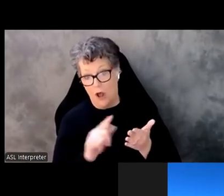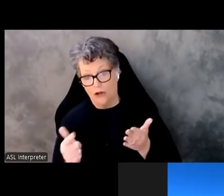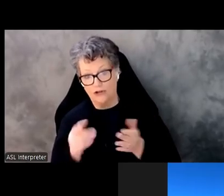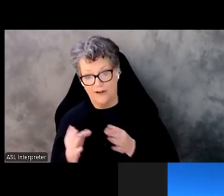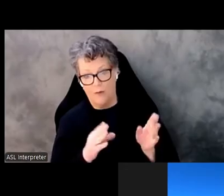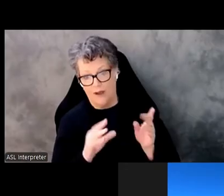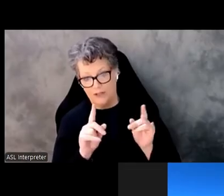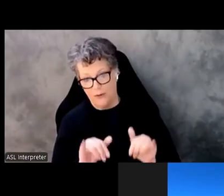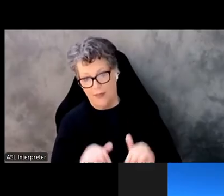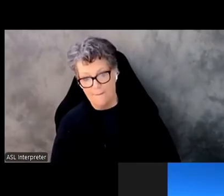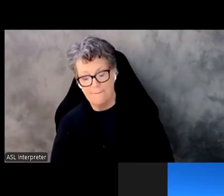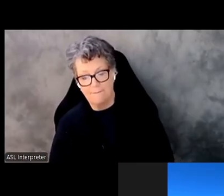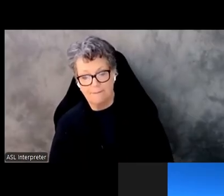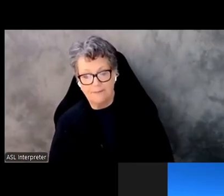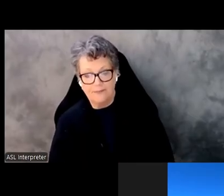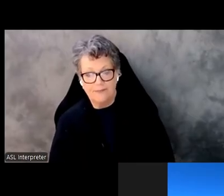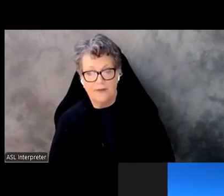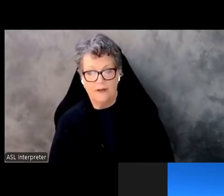do that.